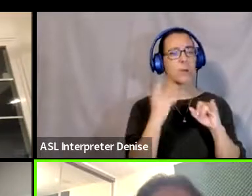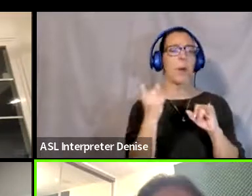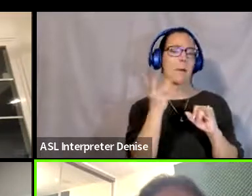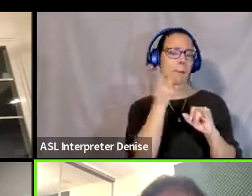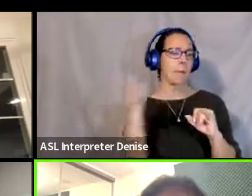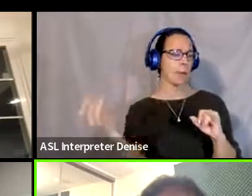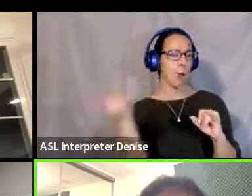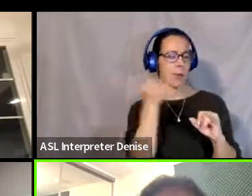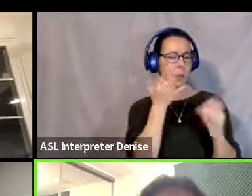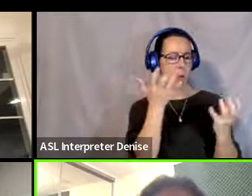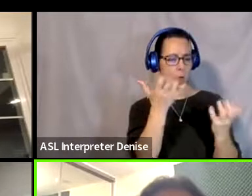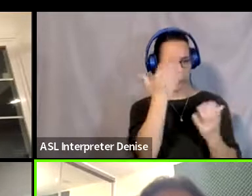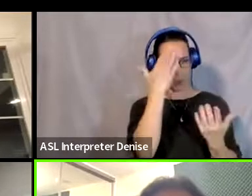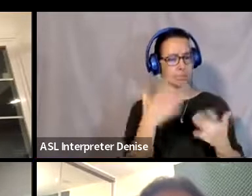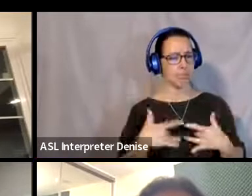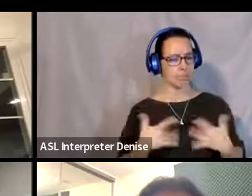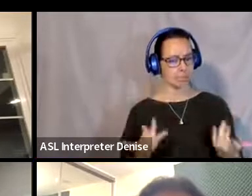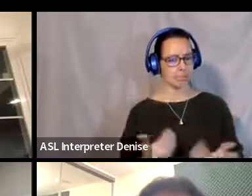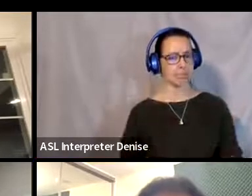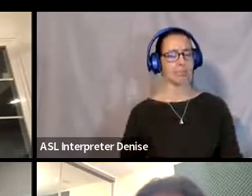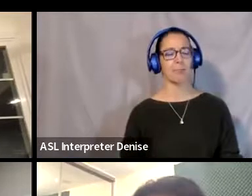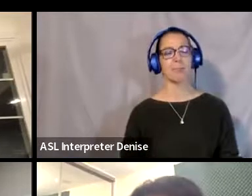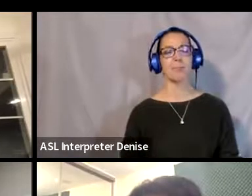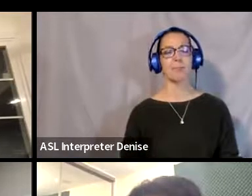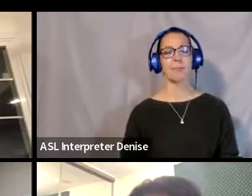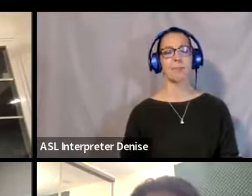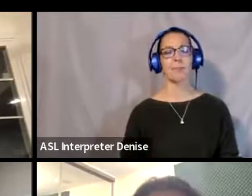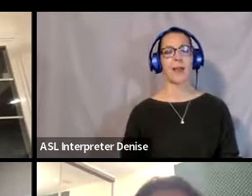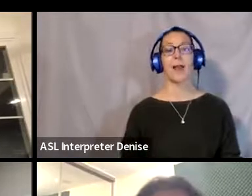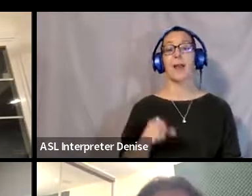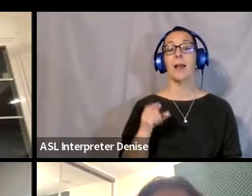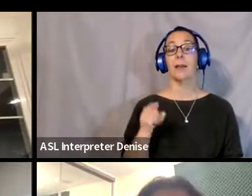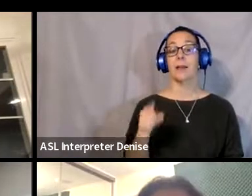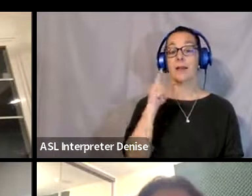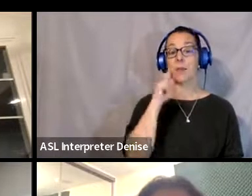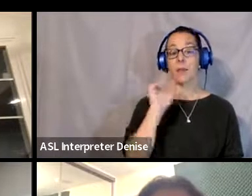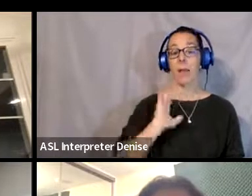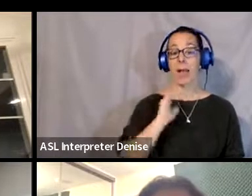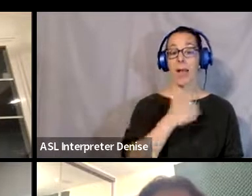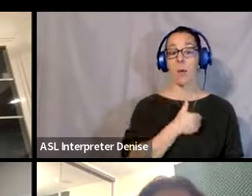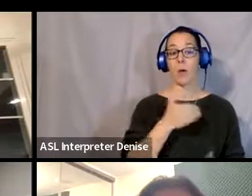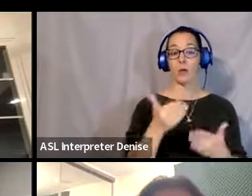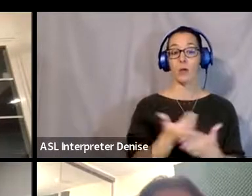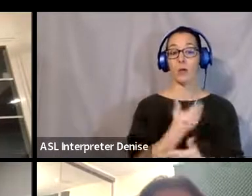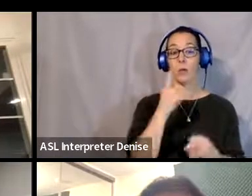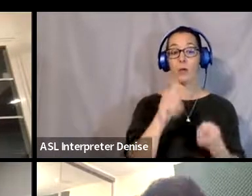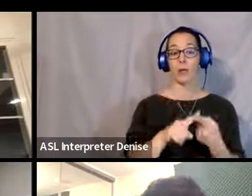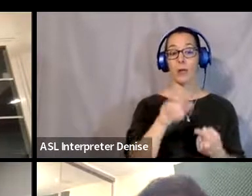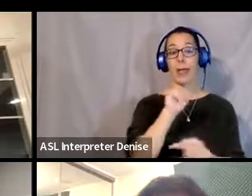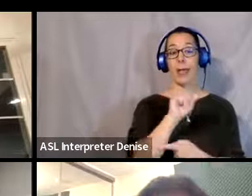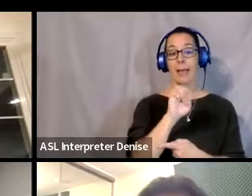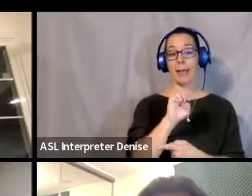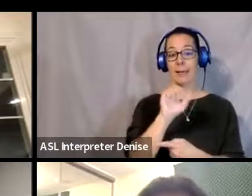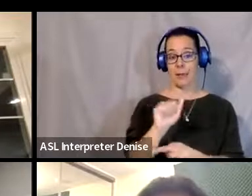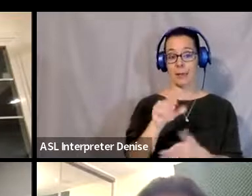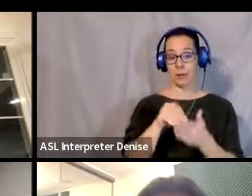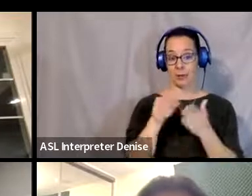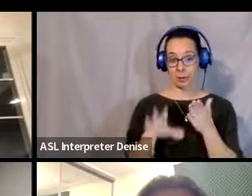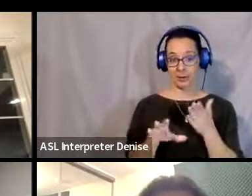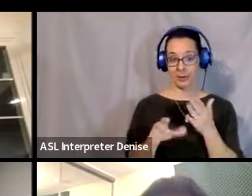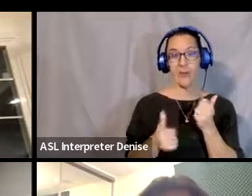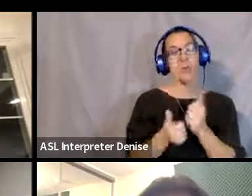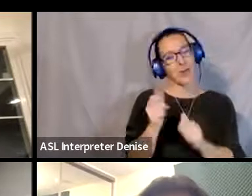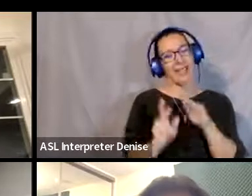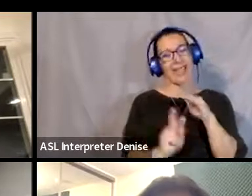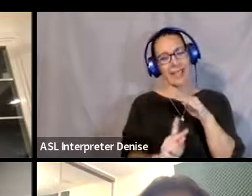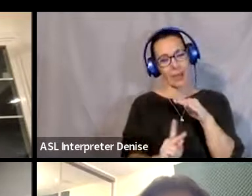today and she wanted to know. Okay, so this is in terms of our new to Einstein students, mostly kinder,